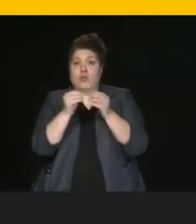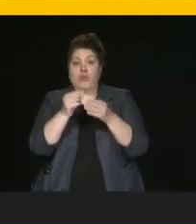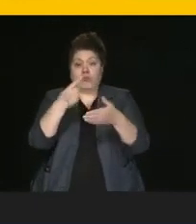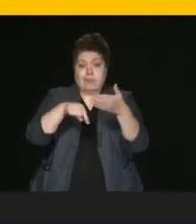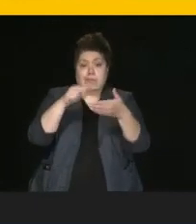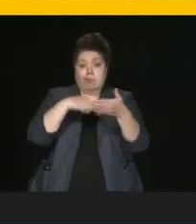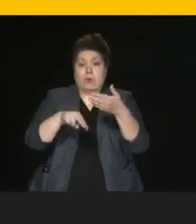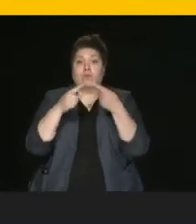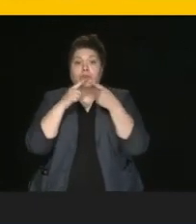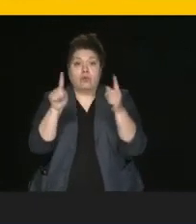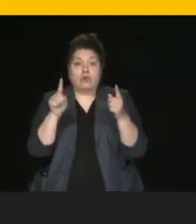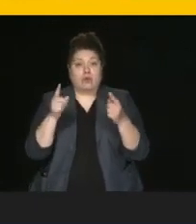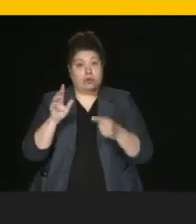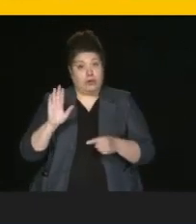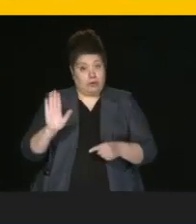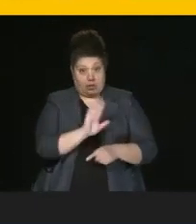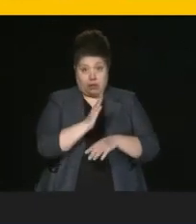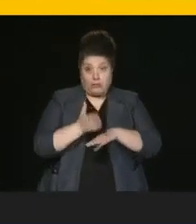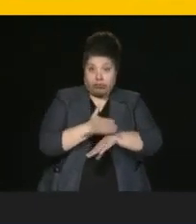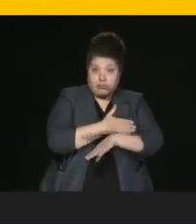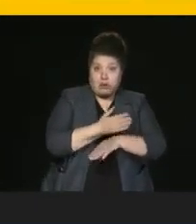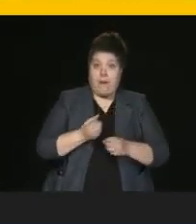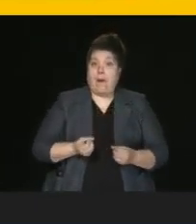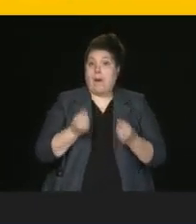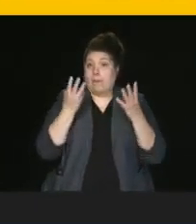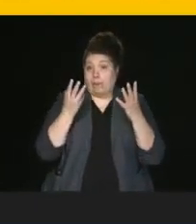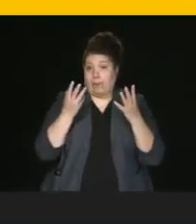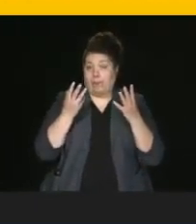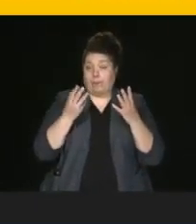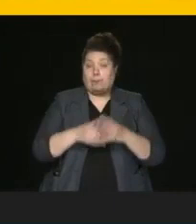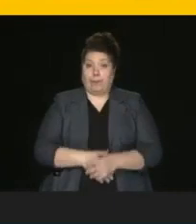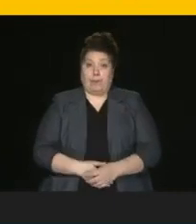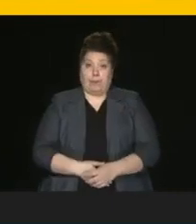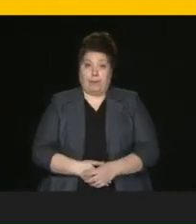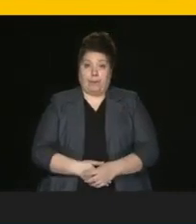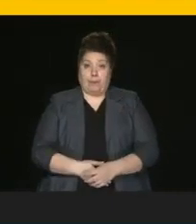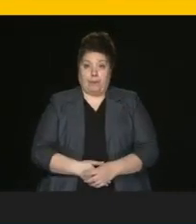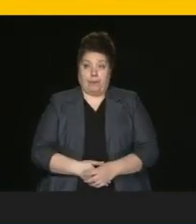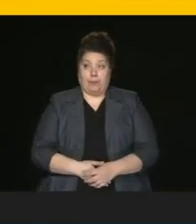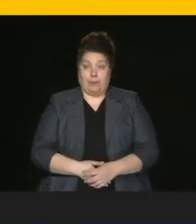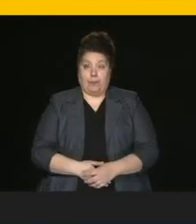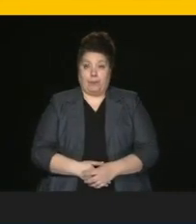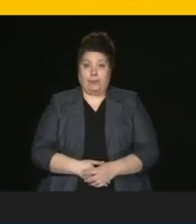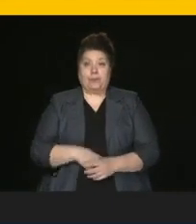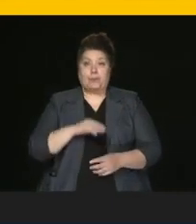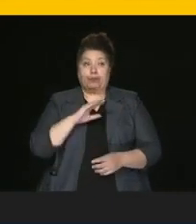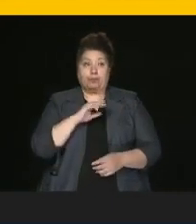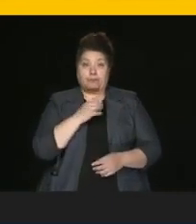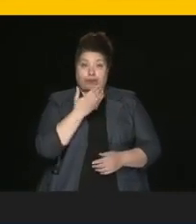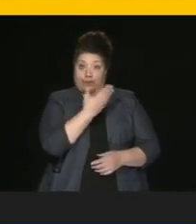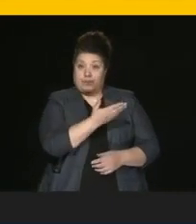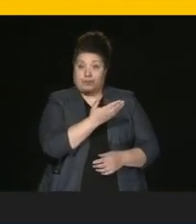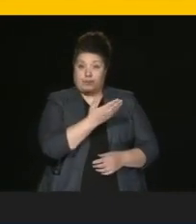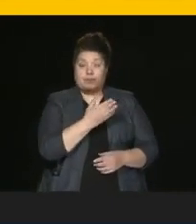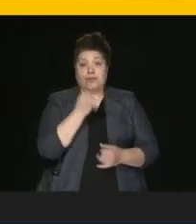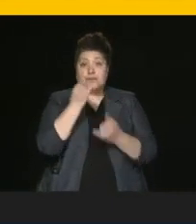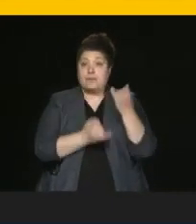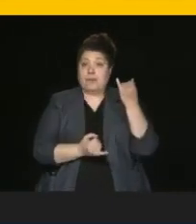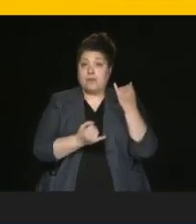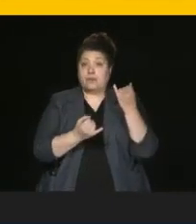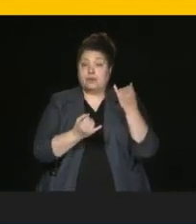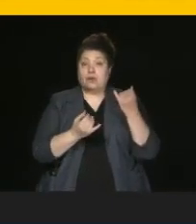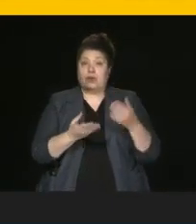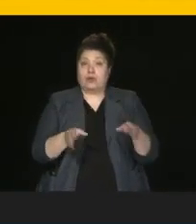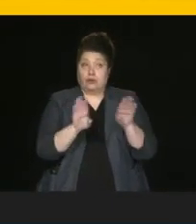measures becomes more evident. Slide 19. So in conclusion, while some of the numbers released today may